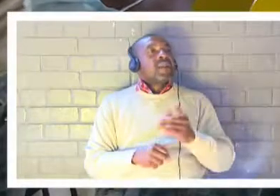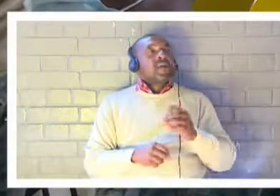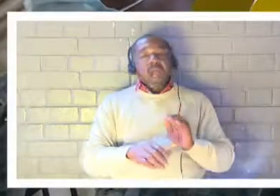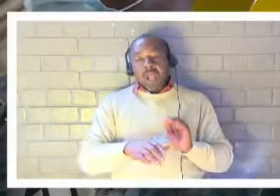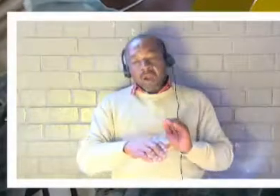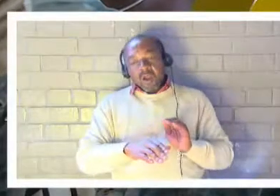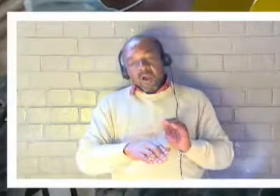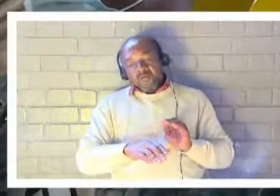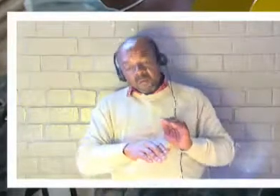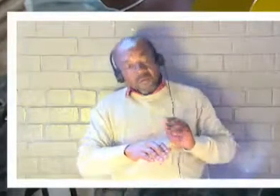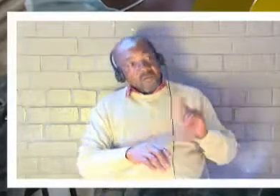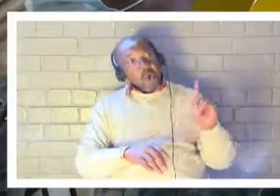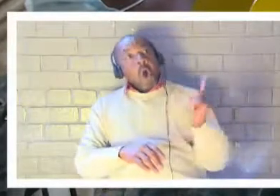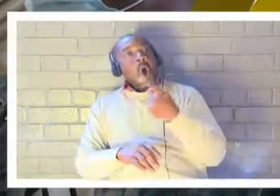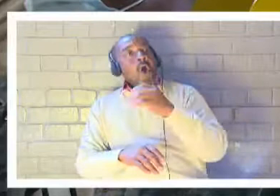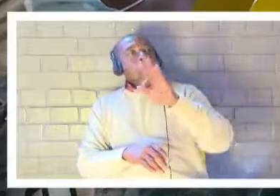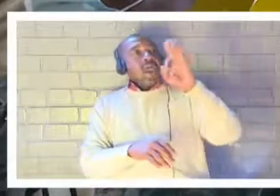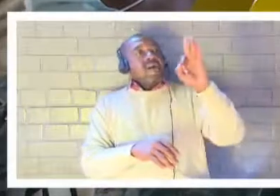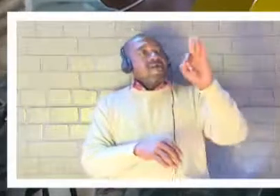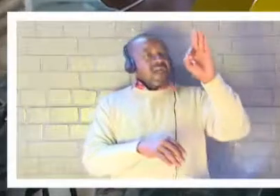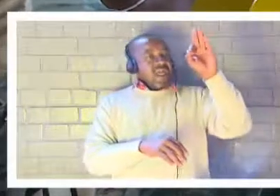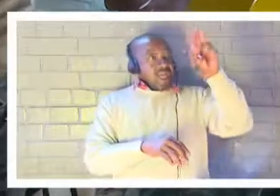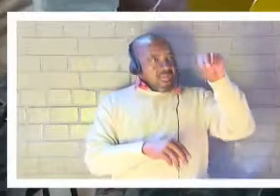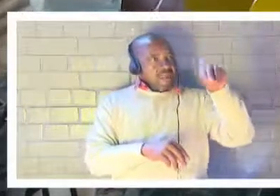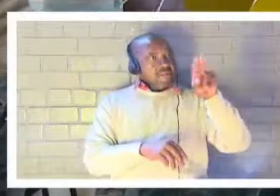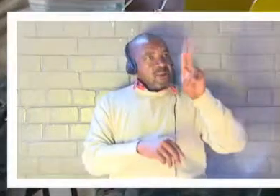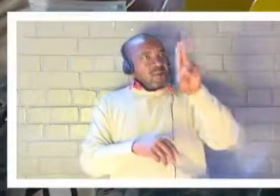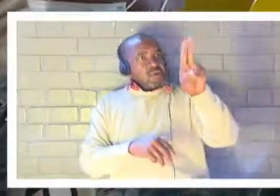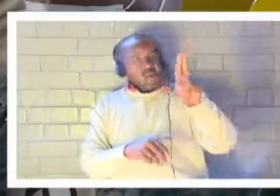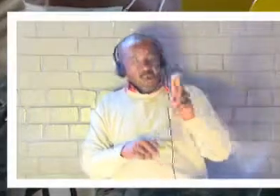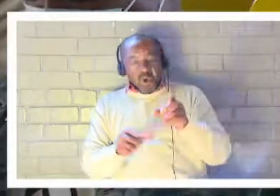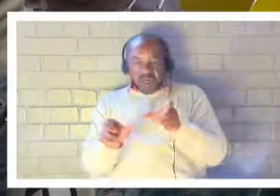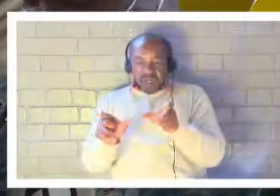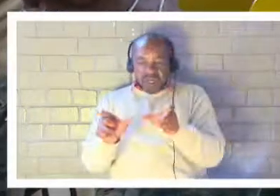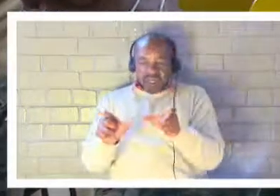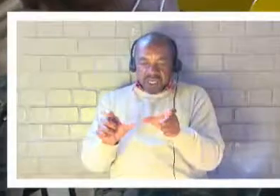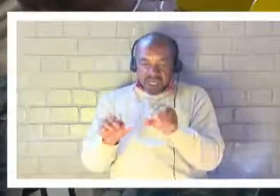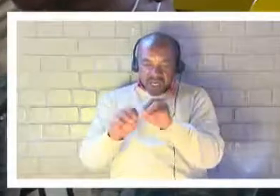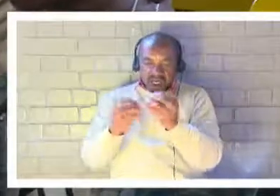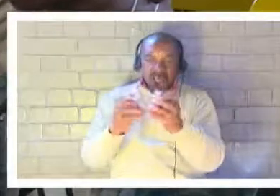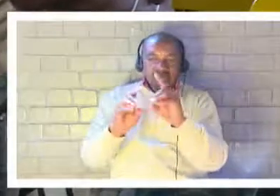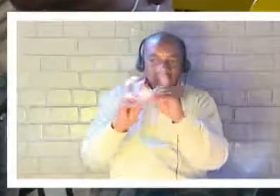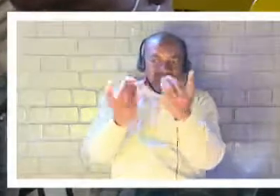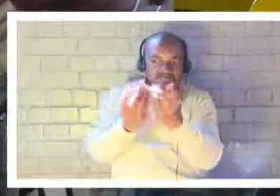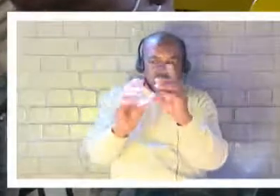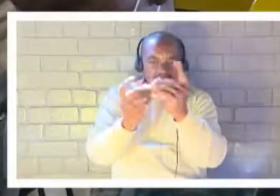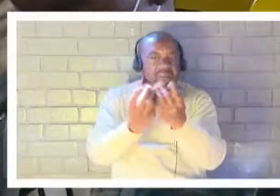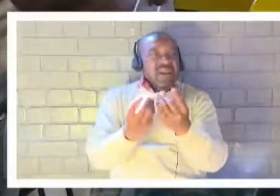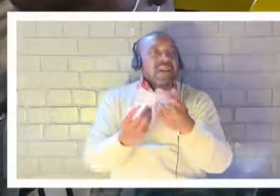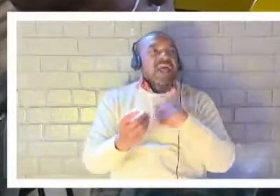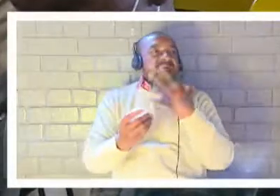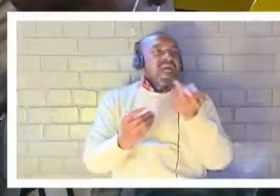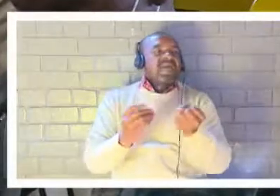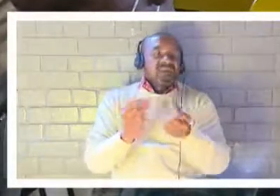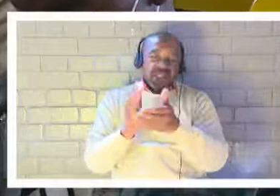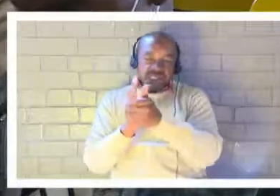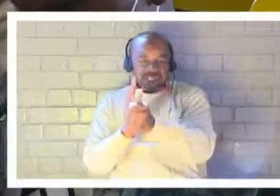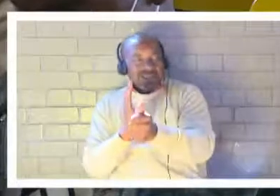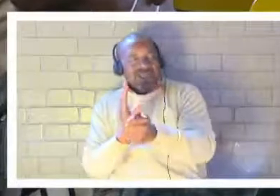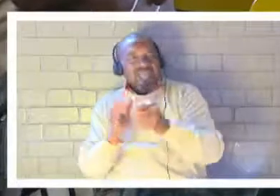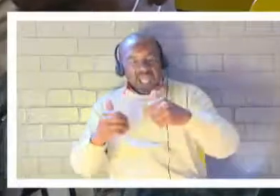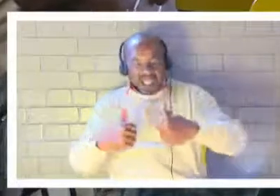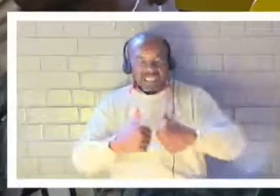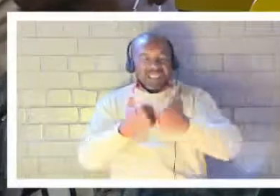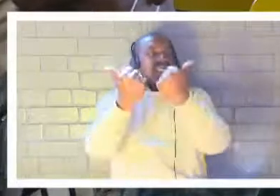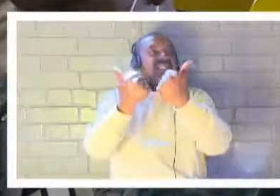all FMU units, we have issues of skills, equipment